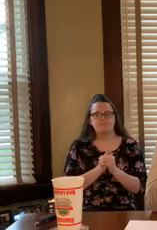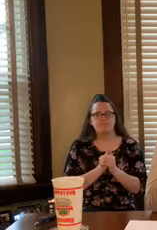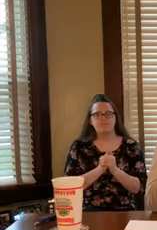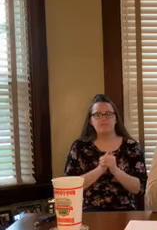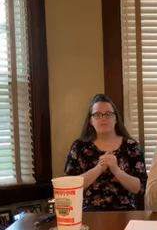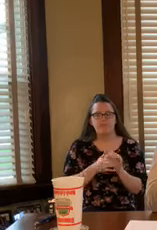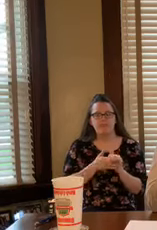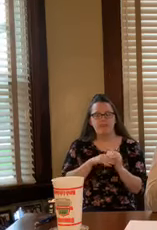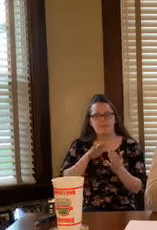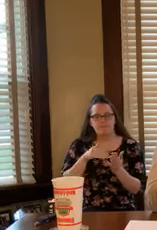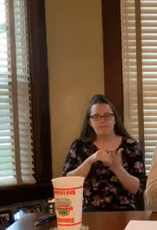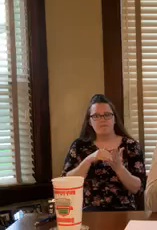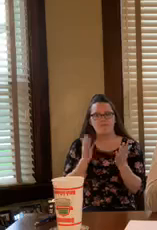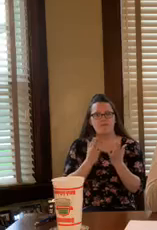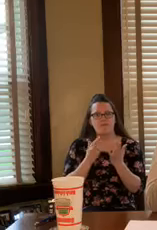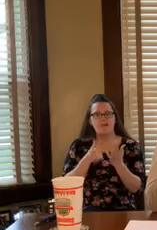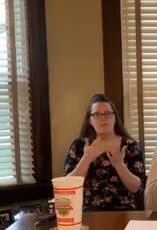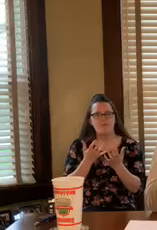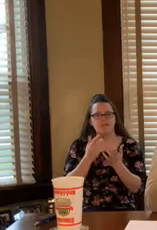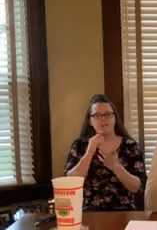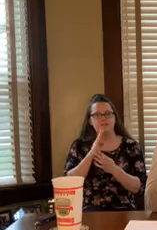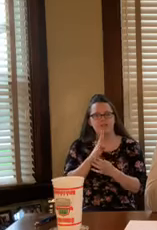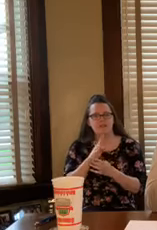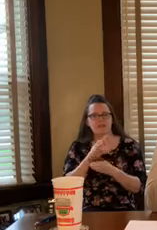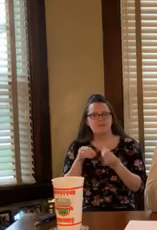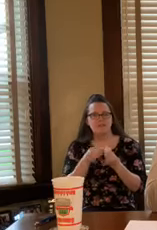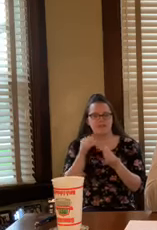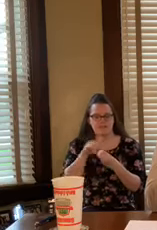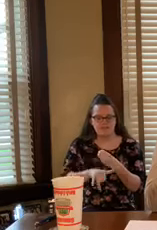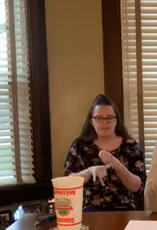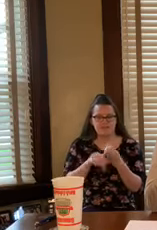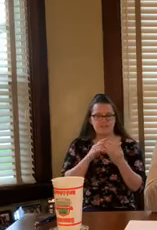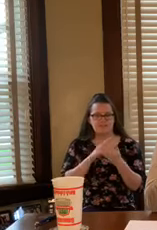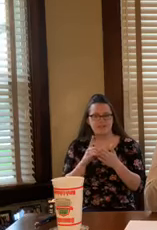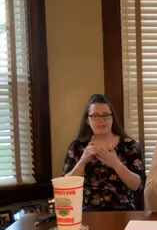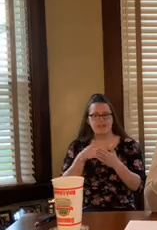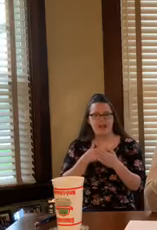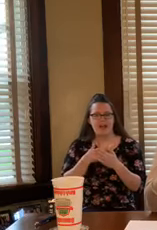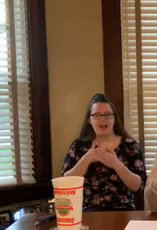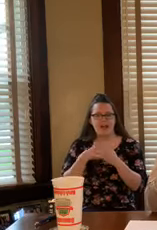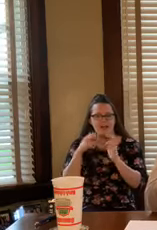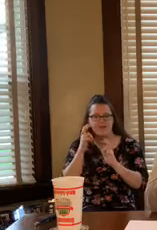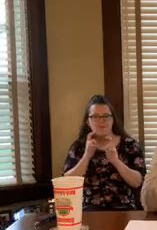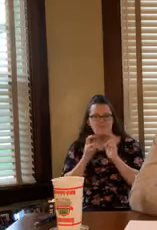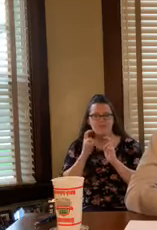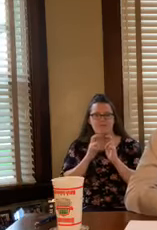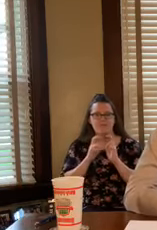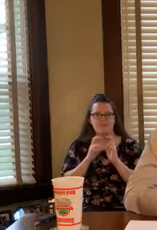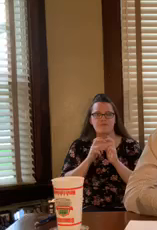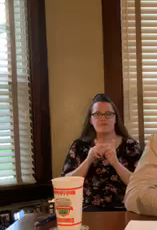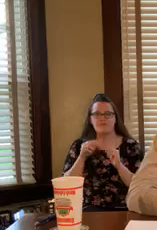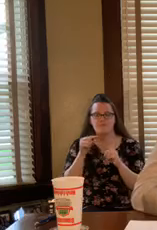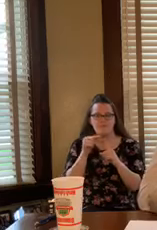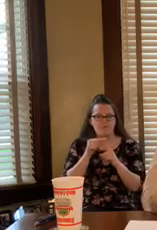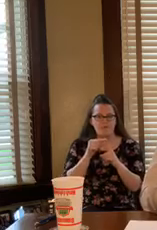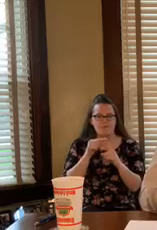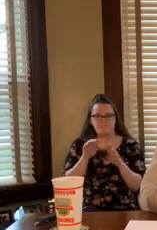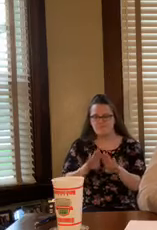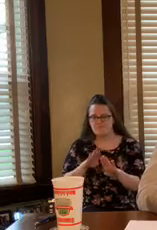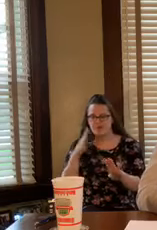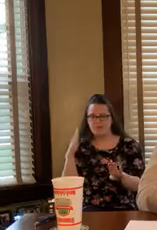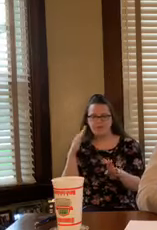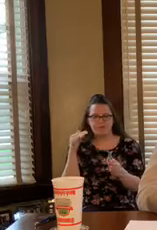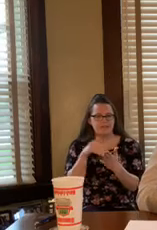Part of what I want to talk about, I'll let you know where it comes from. This week, I heard the word reopening of the economy. And I got